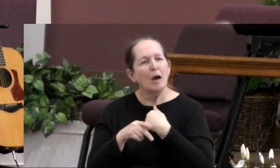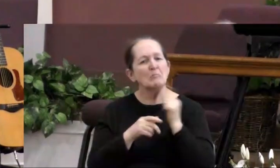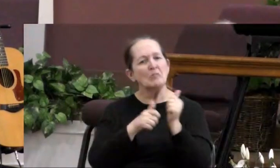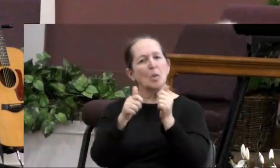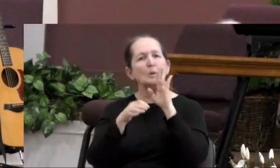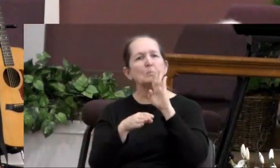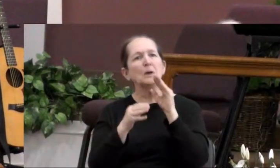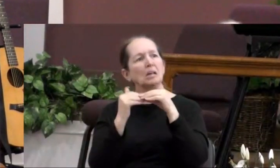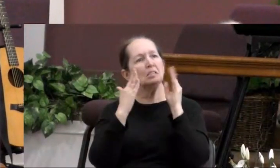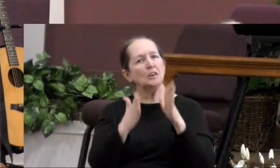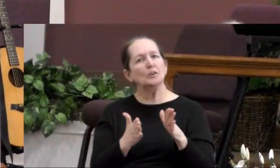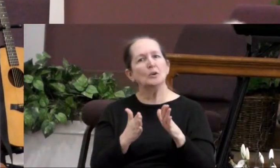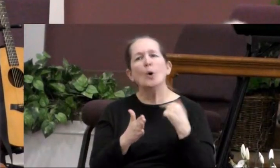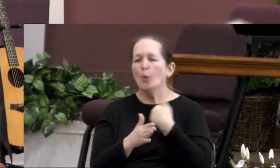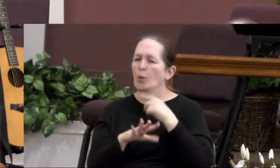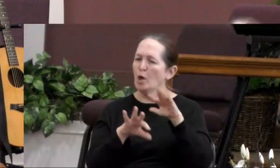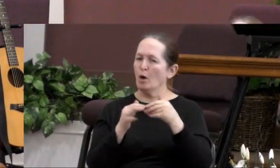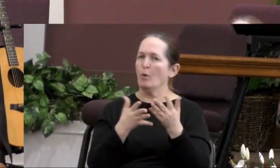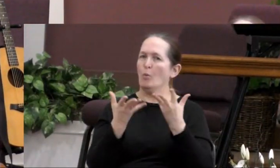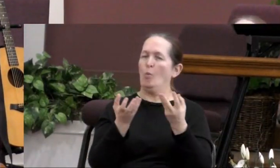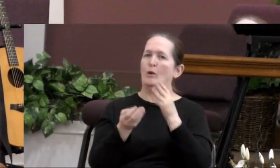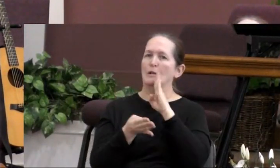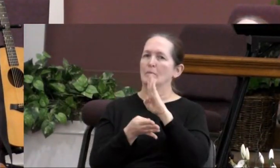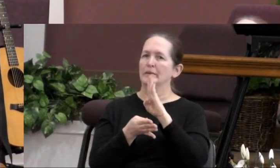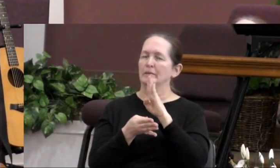leader. We all want to be leaders.